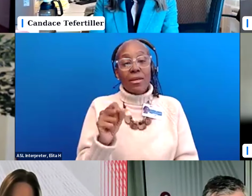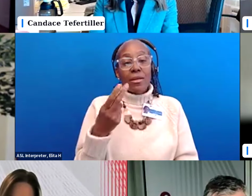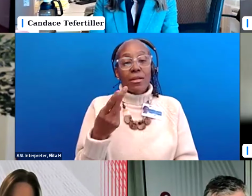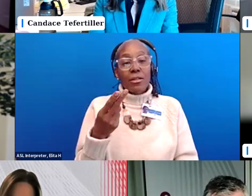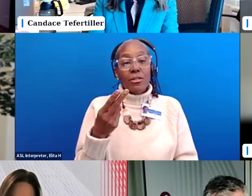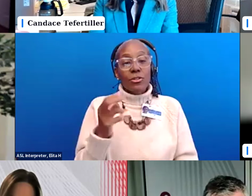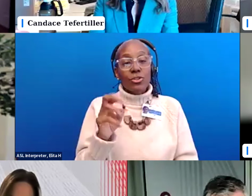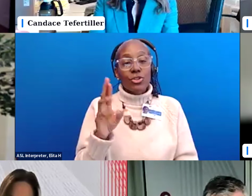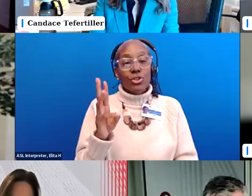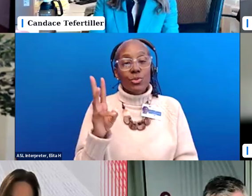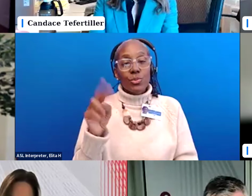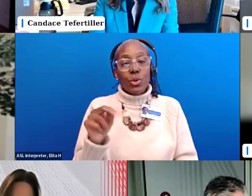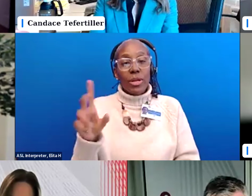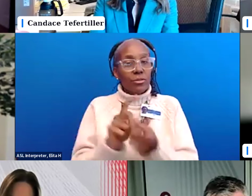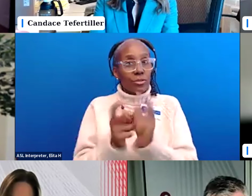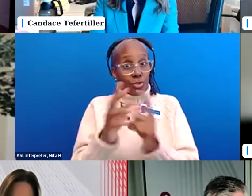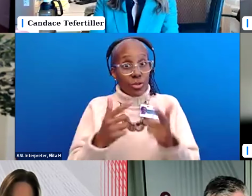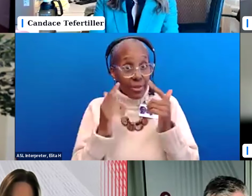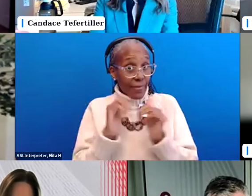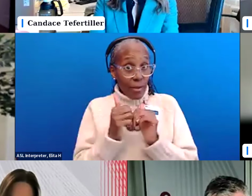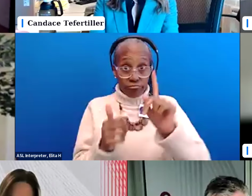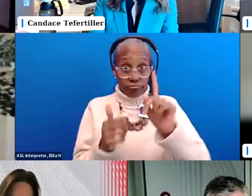has this changed your life?